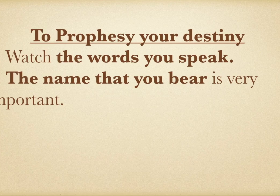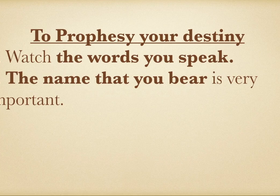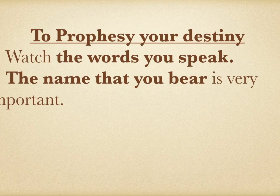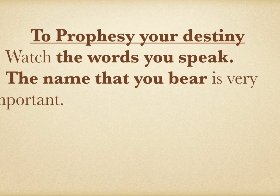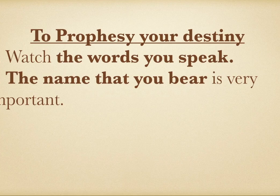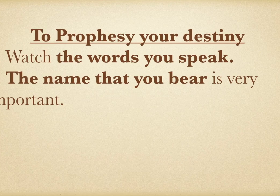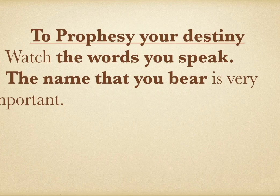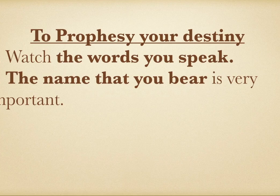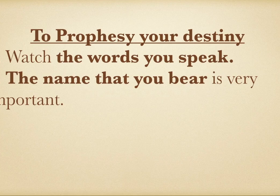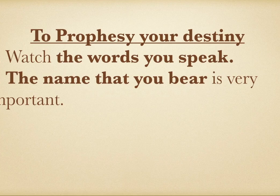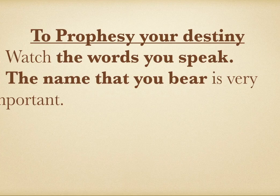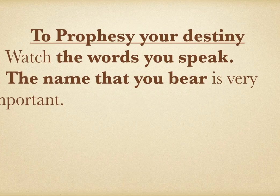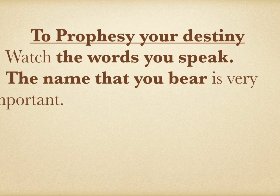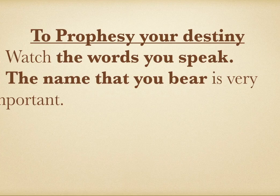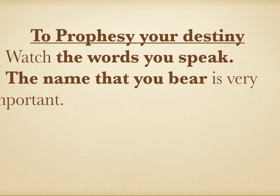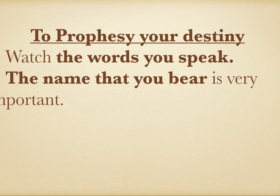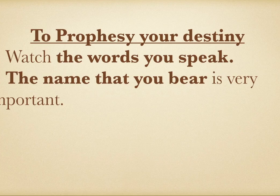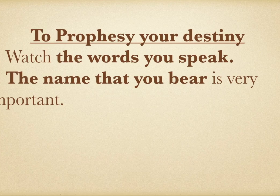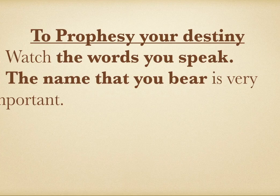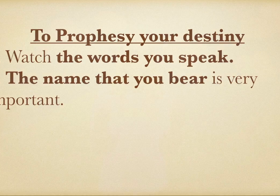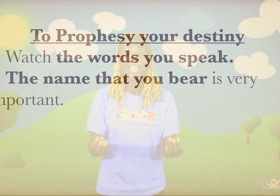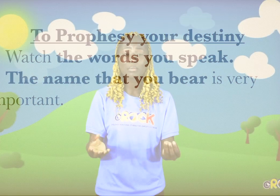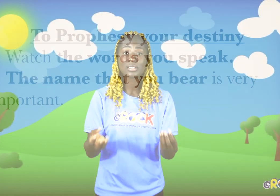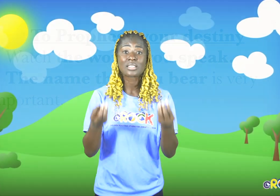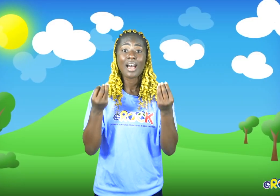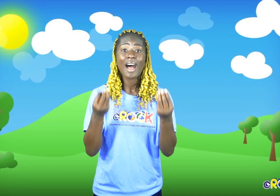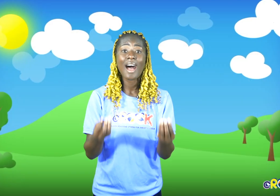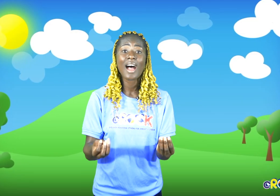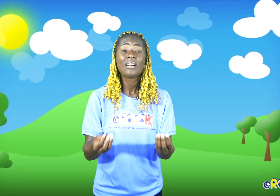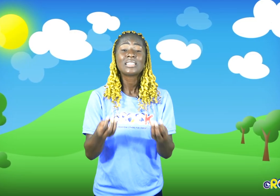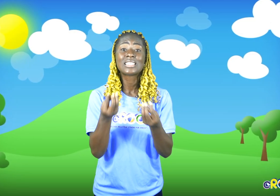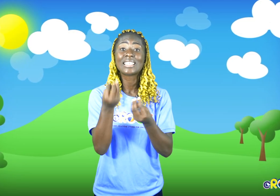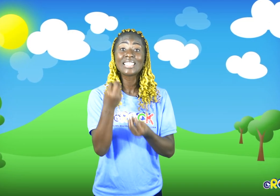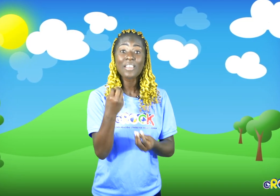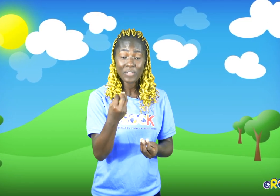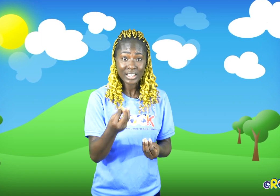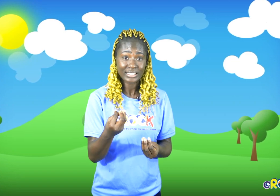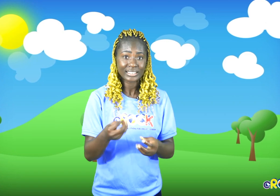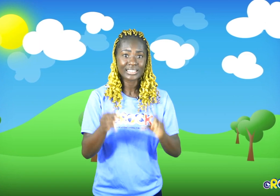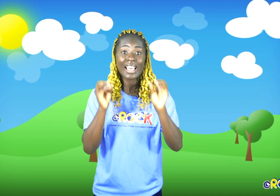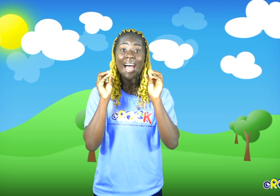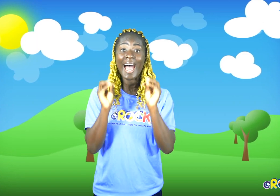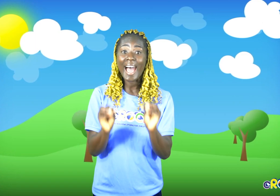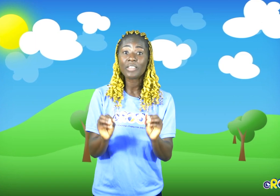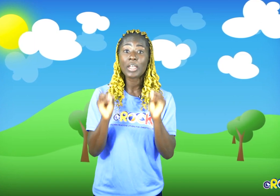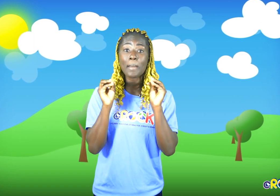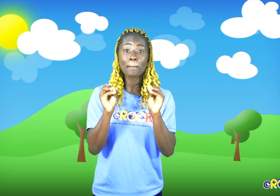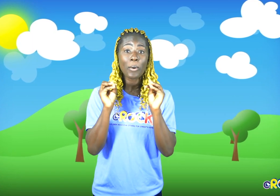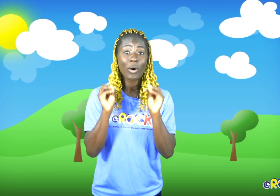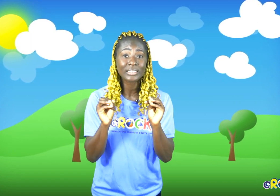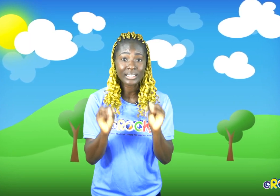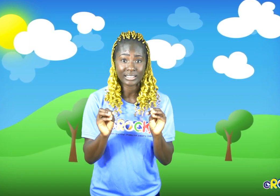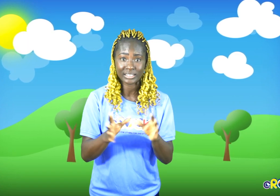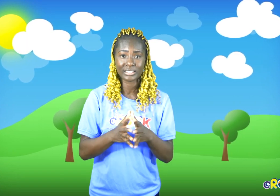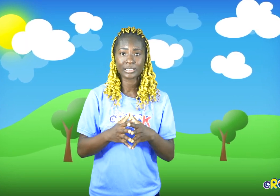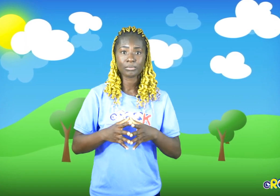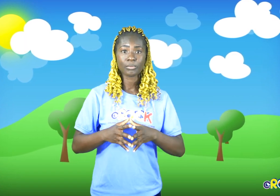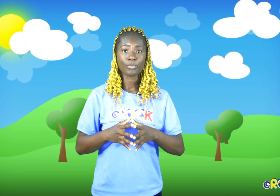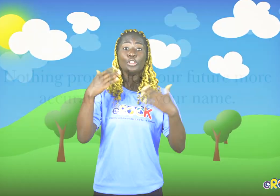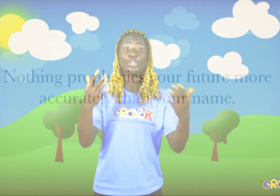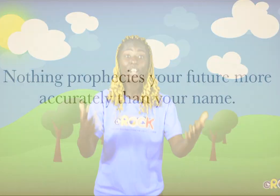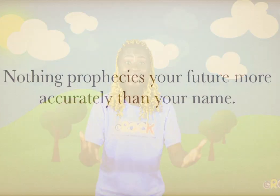very important. Yes, names are significant and